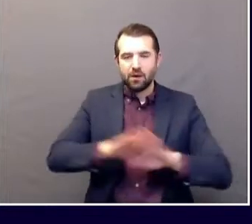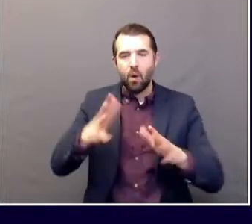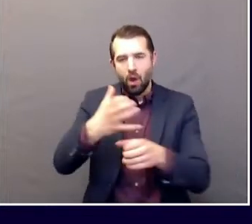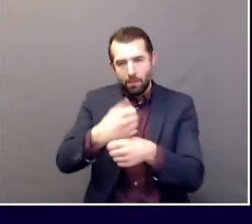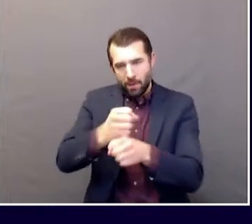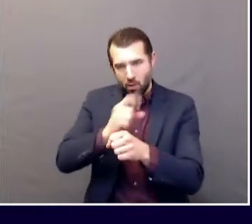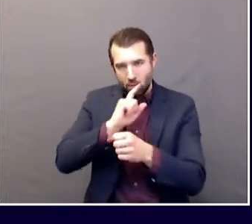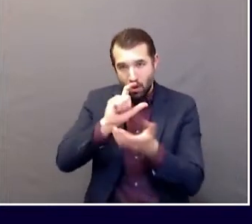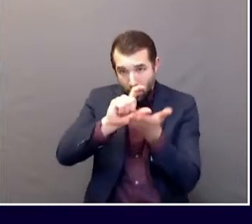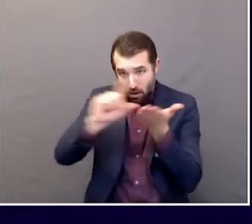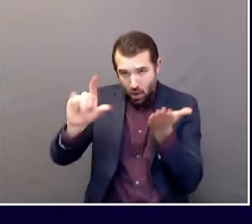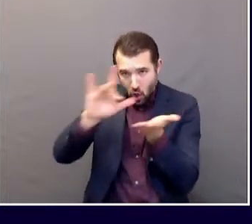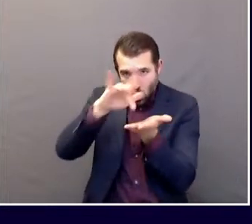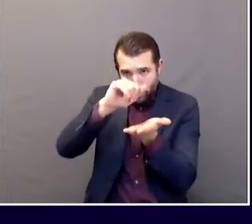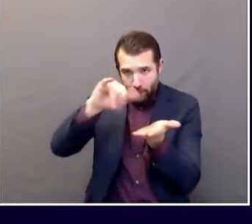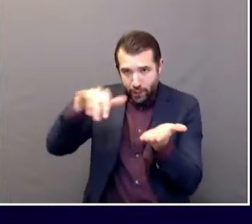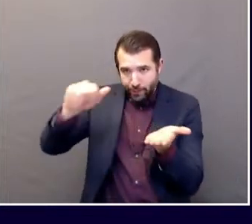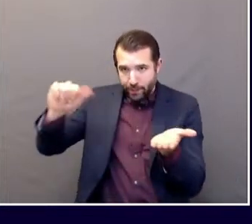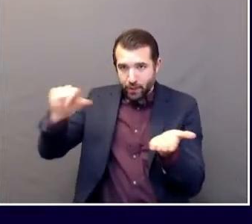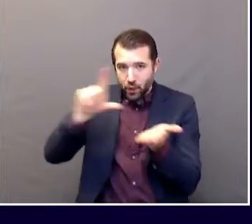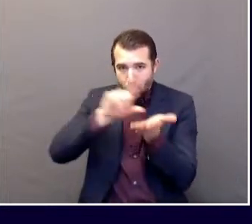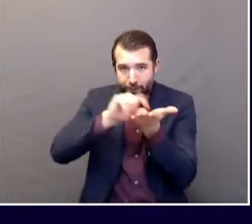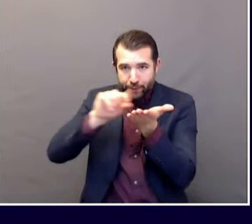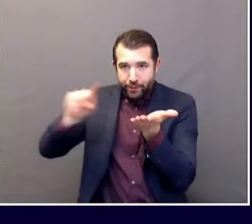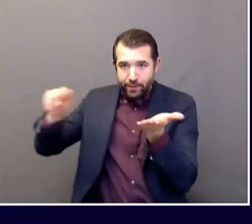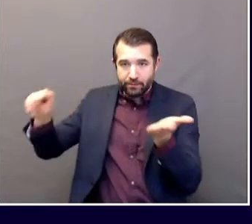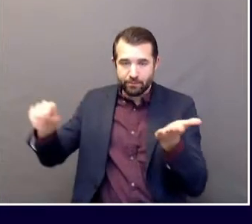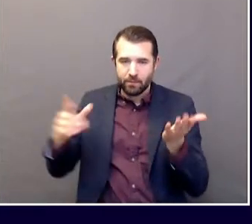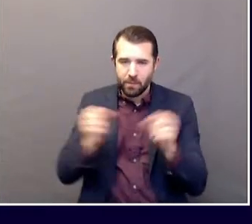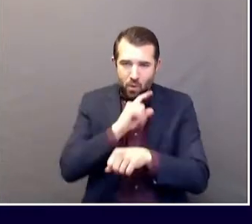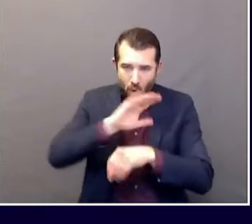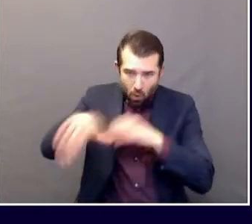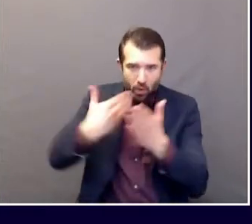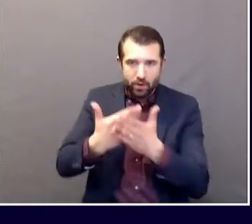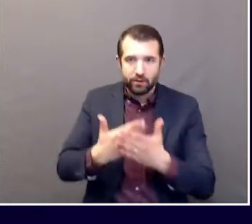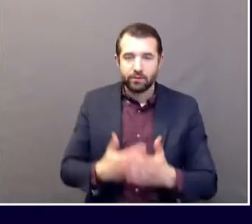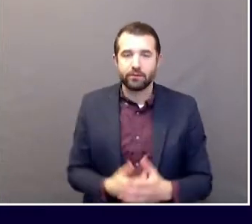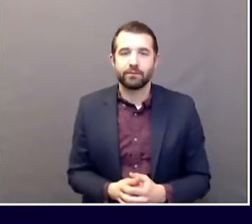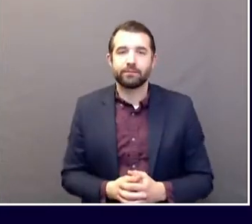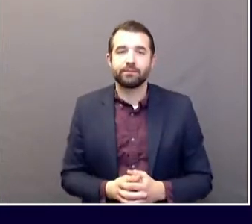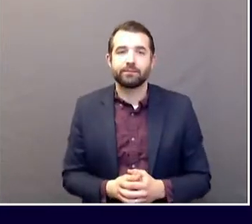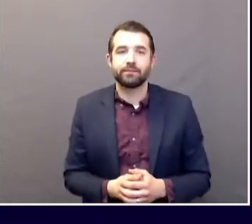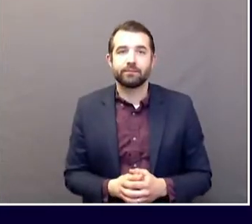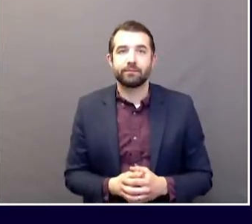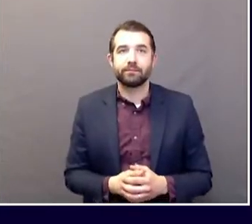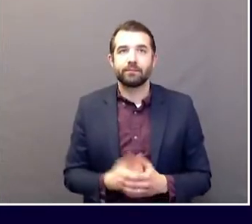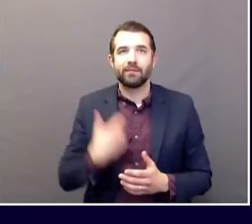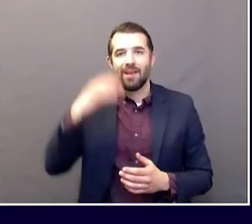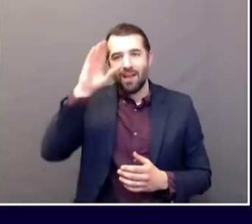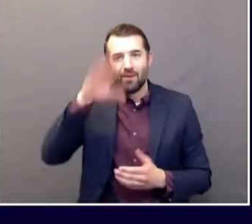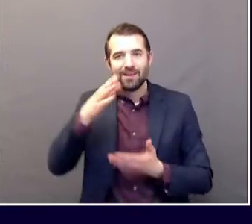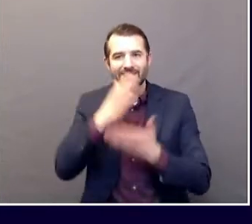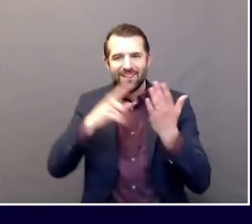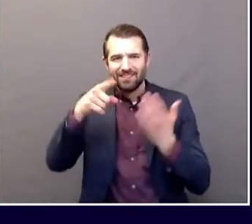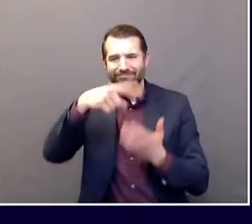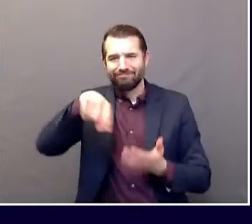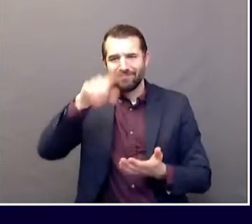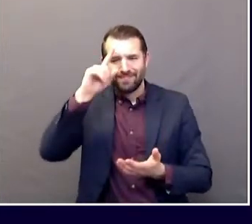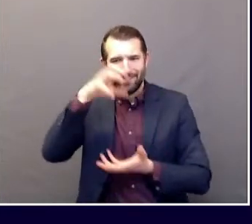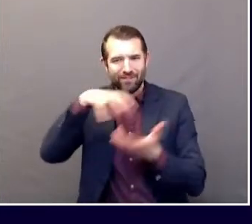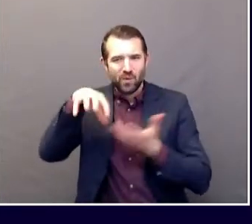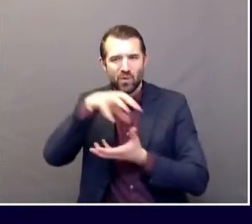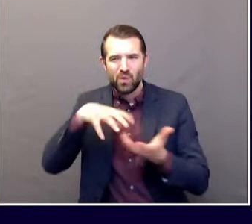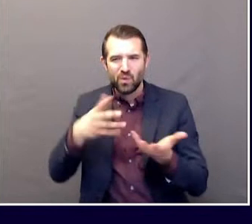are out there vaccinating as much as anyone else. There has been a little bit of confusion about what a wasted dose is.